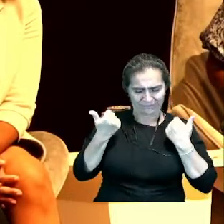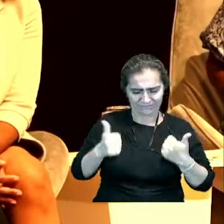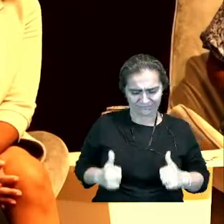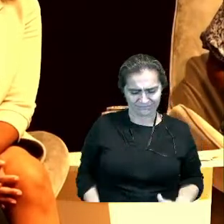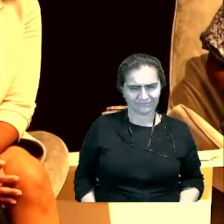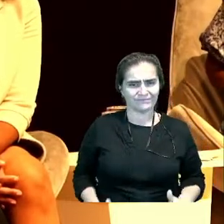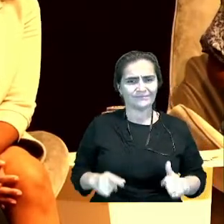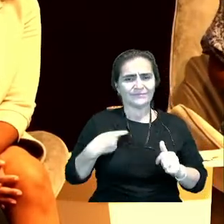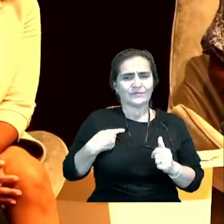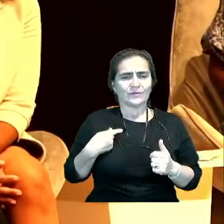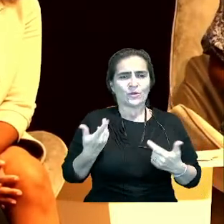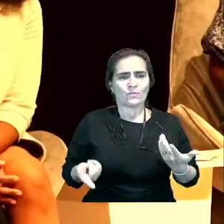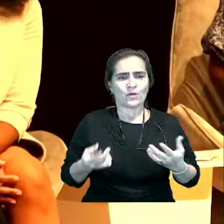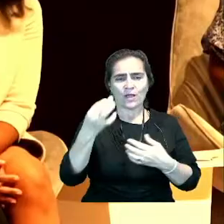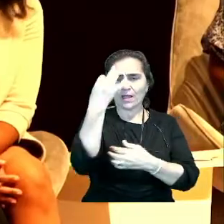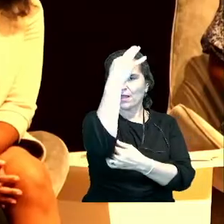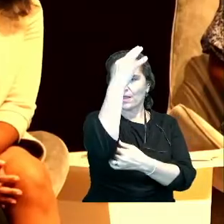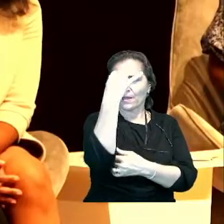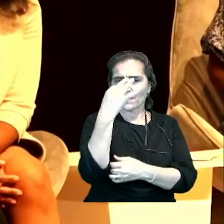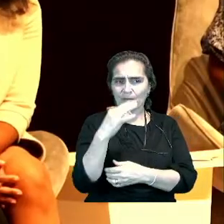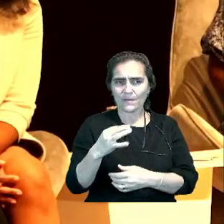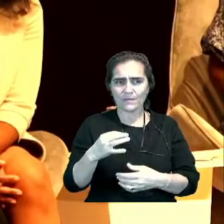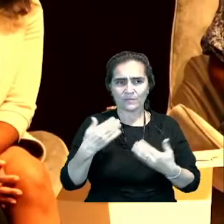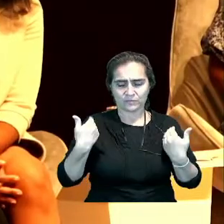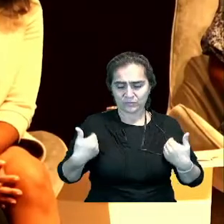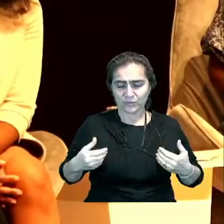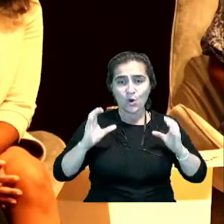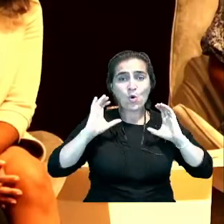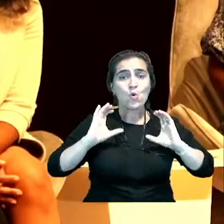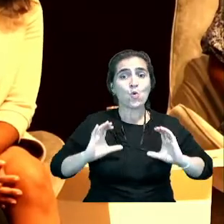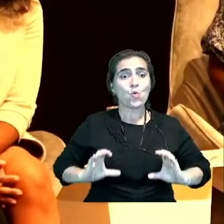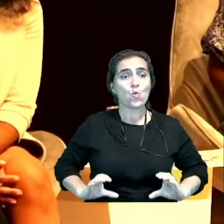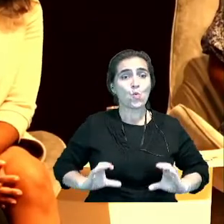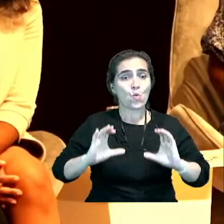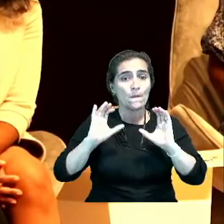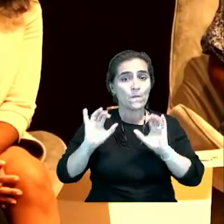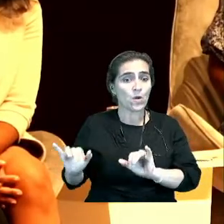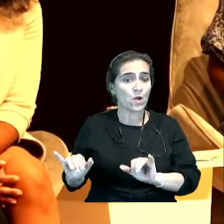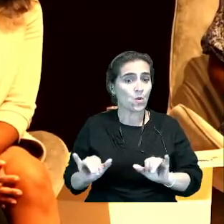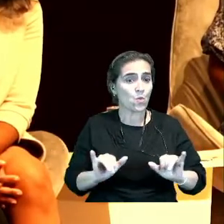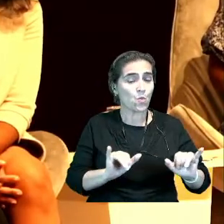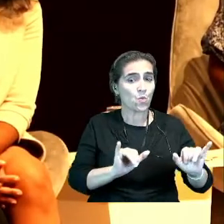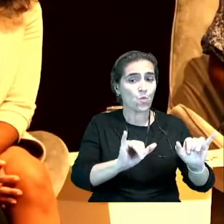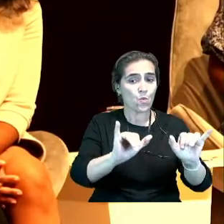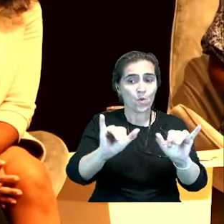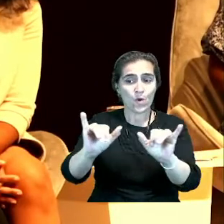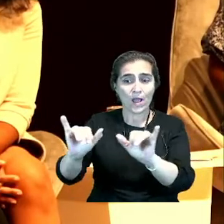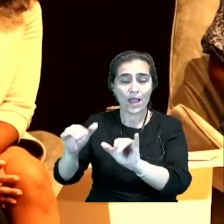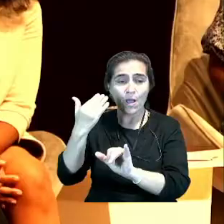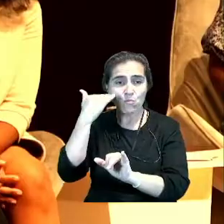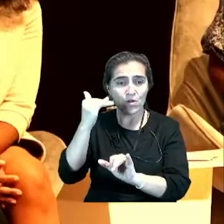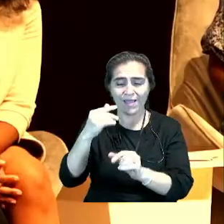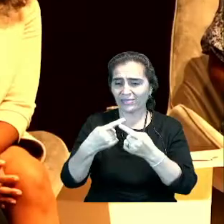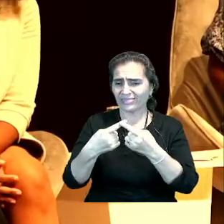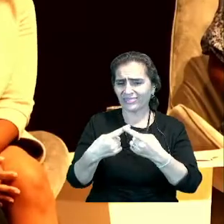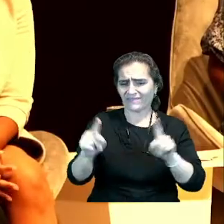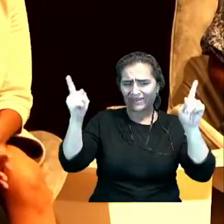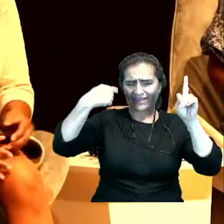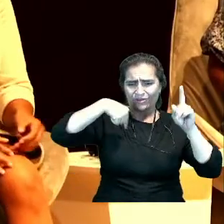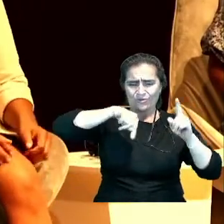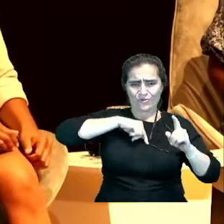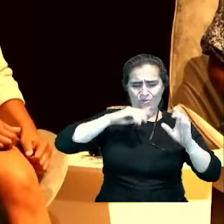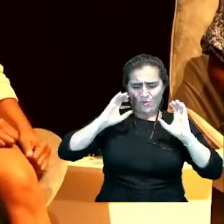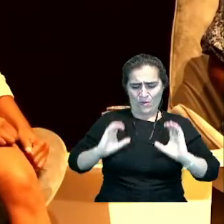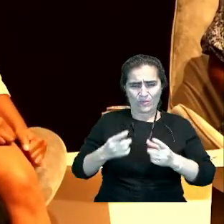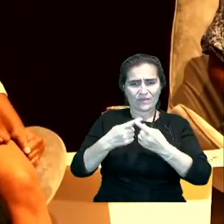walk, the makeup we use. Our body is different than other bodies of other women in this